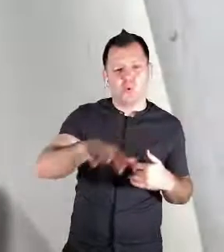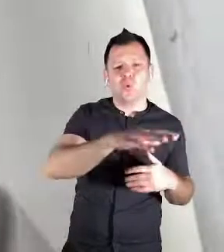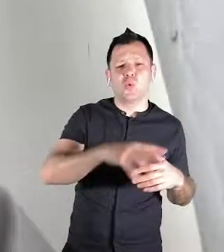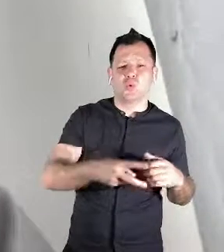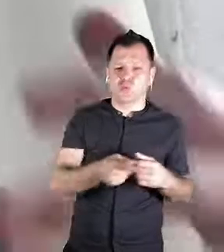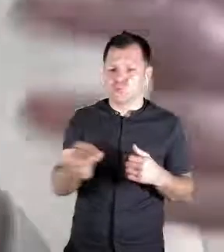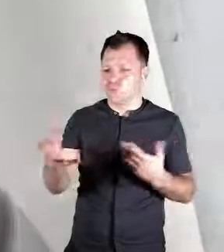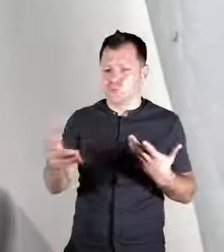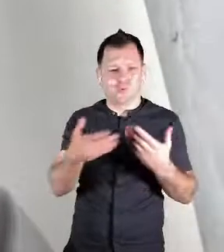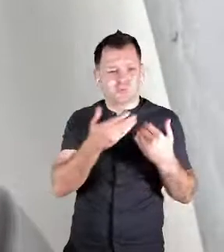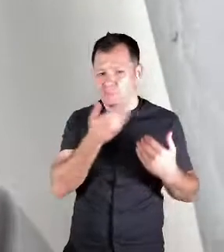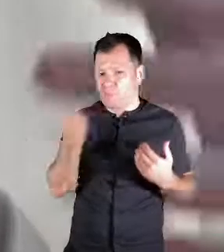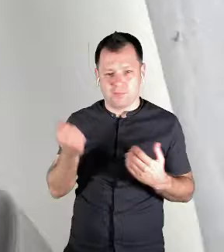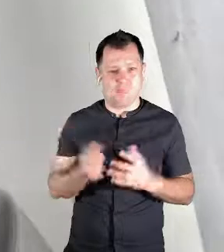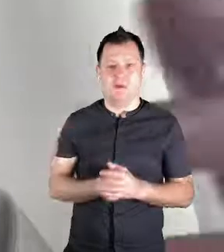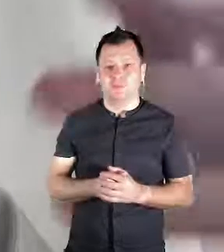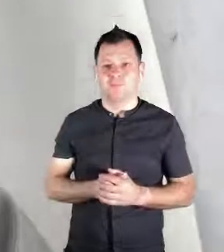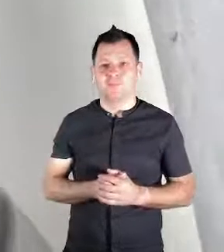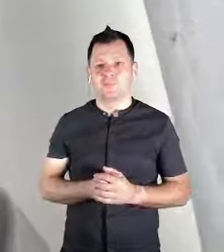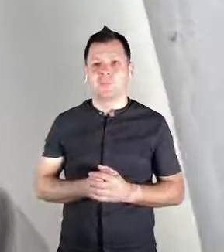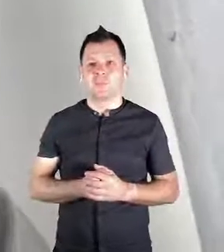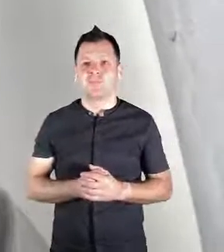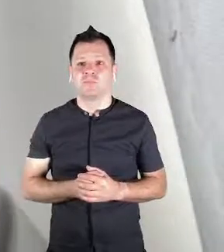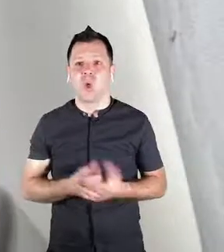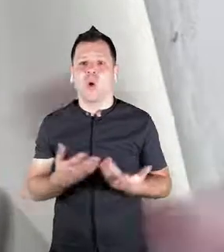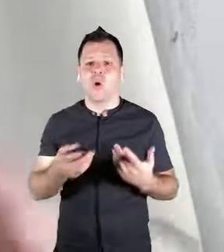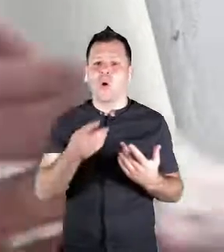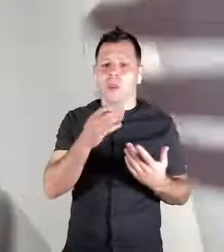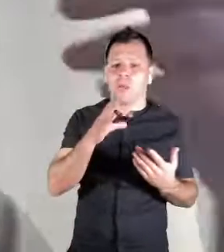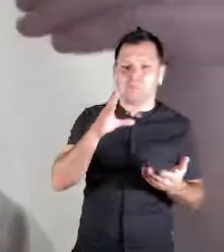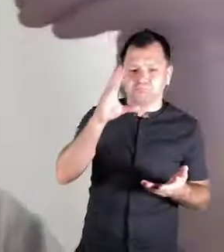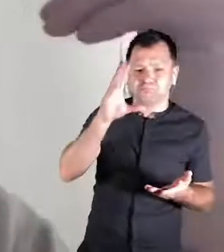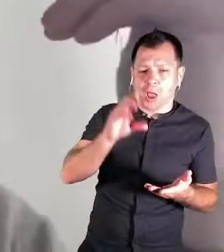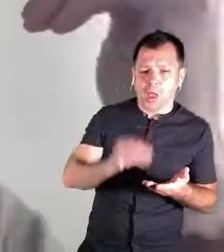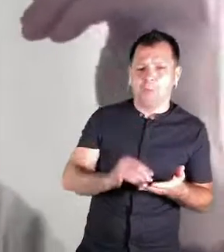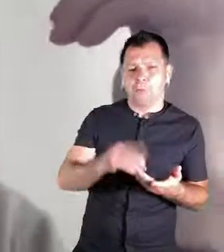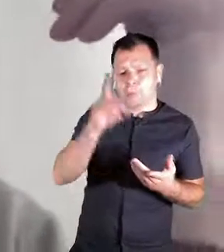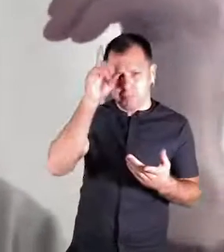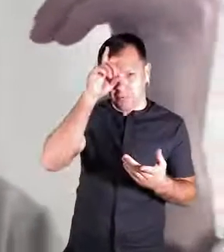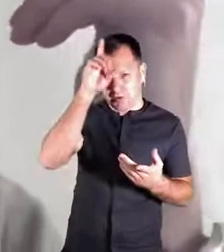if the great cities are some million people living there.